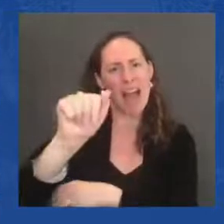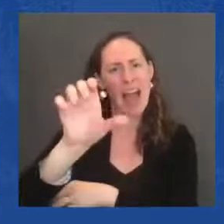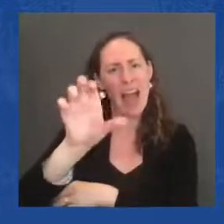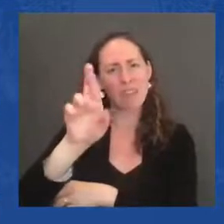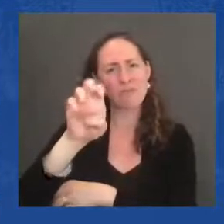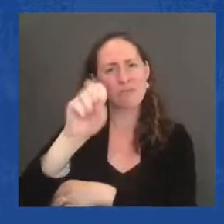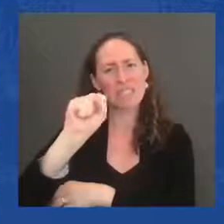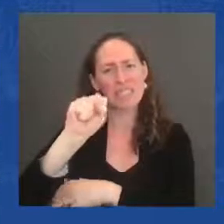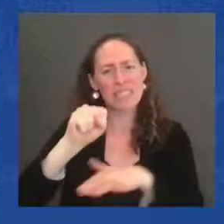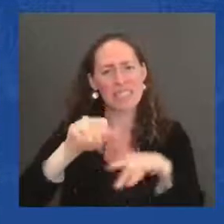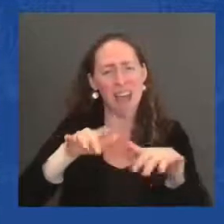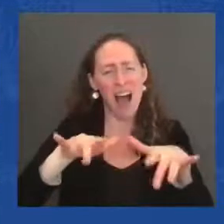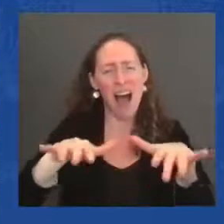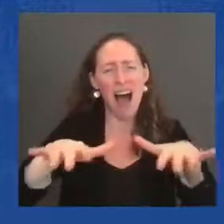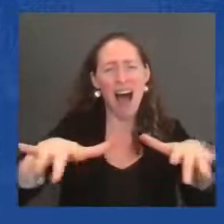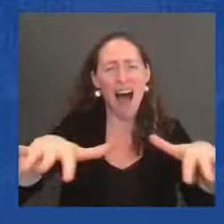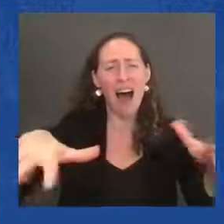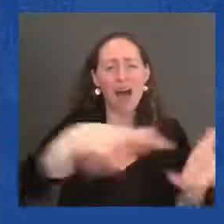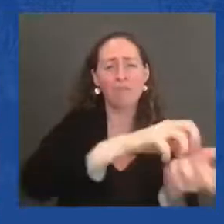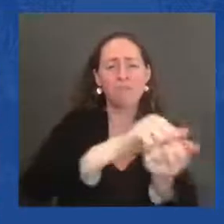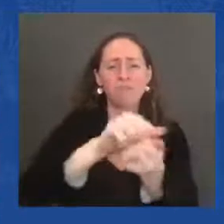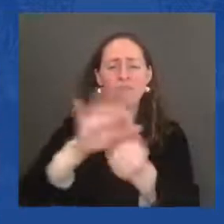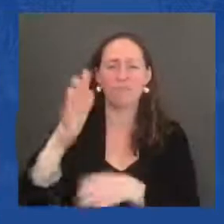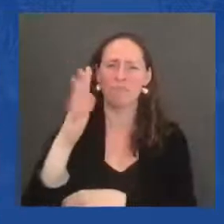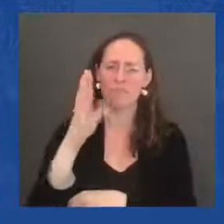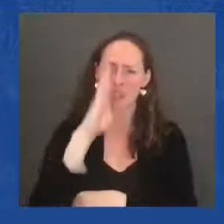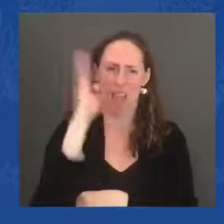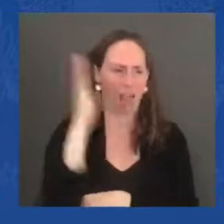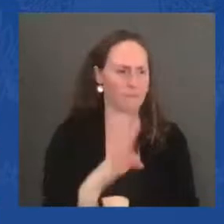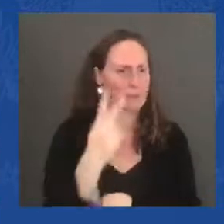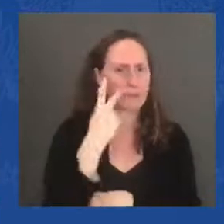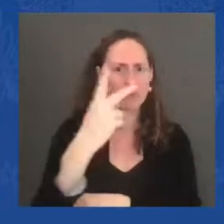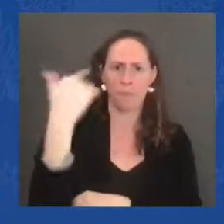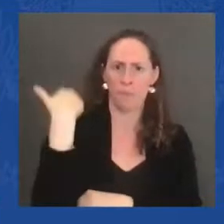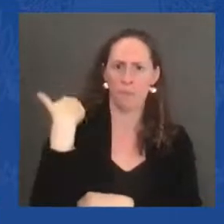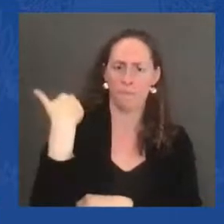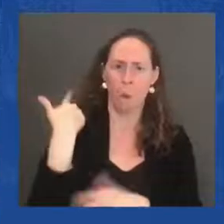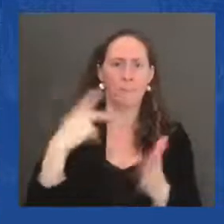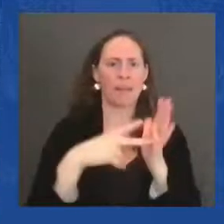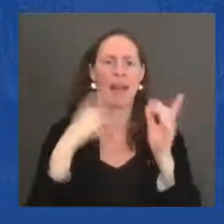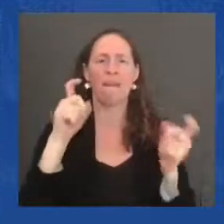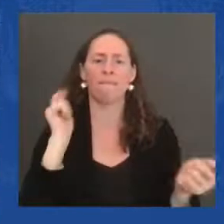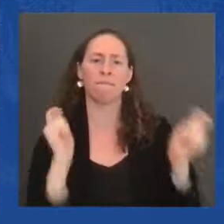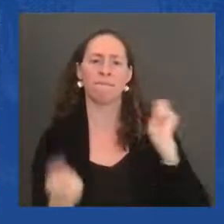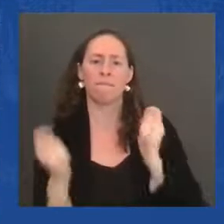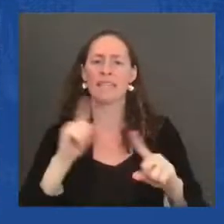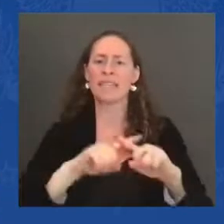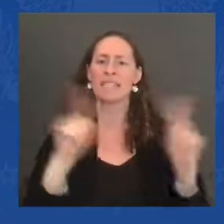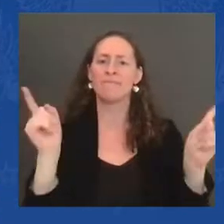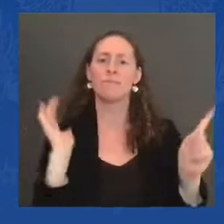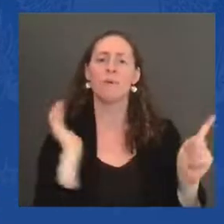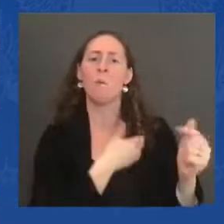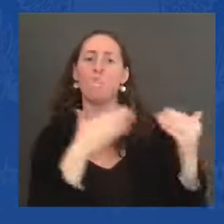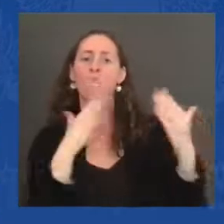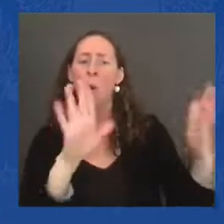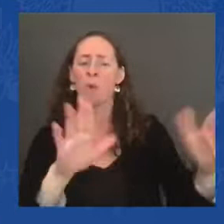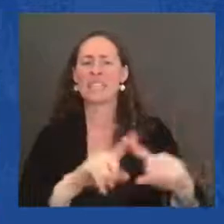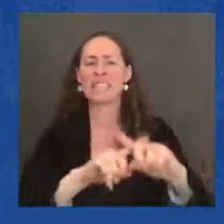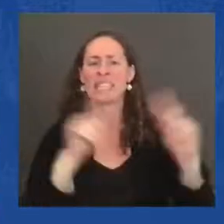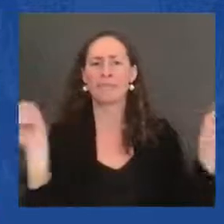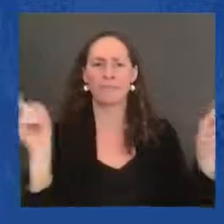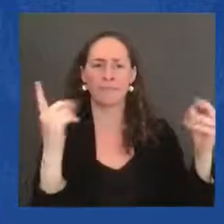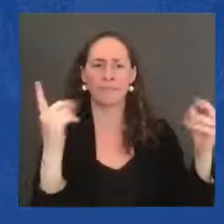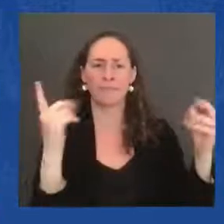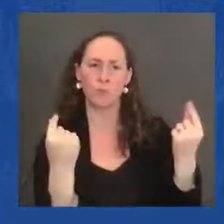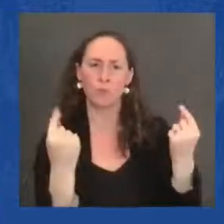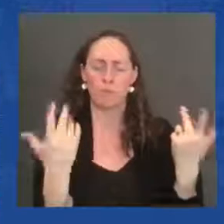how we need to change our tactics, and we'll talk about that a little bit more. So I'll say finally that another complex, costly, and critical wildland fire year underscores